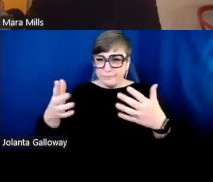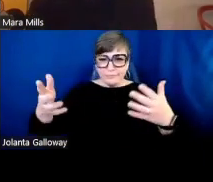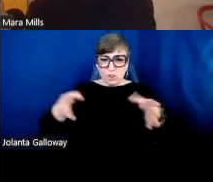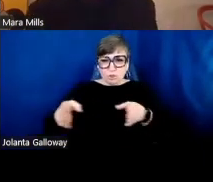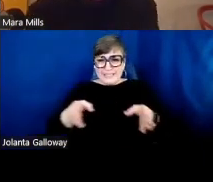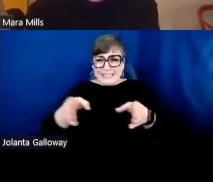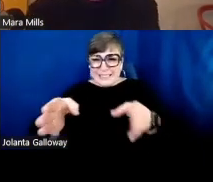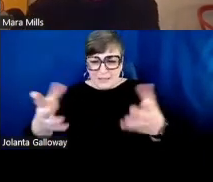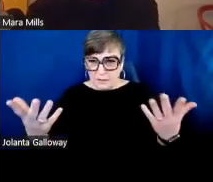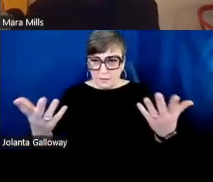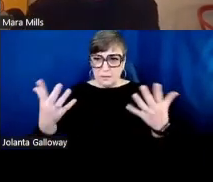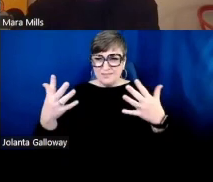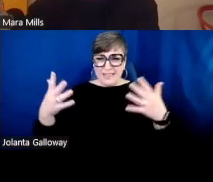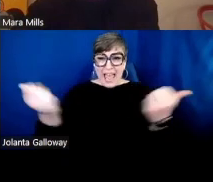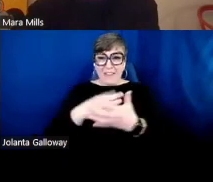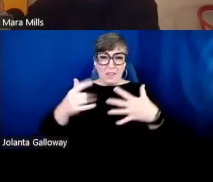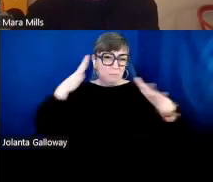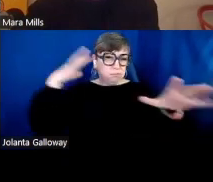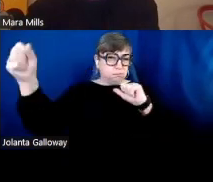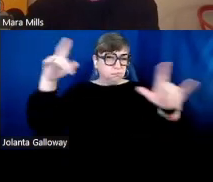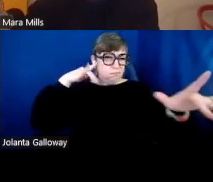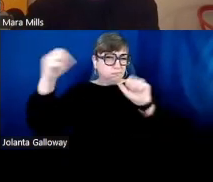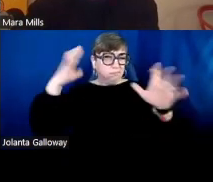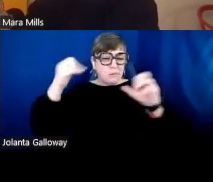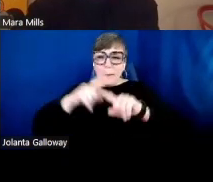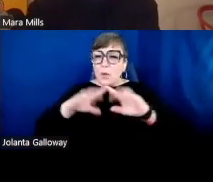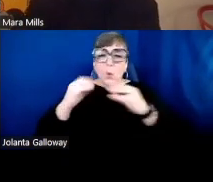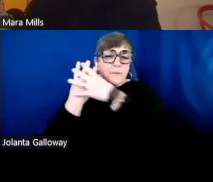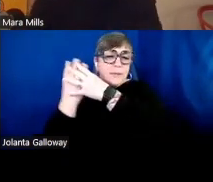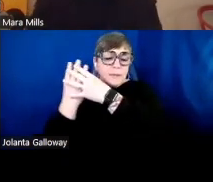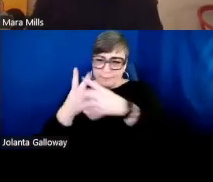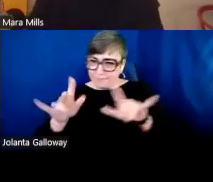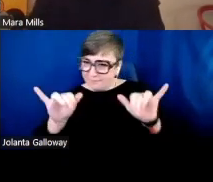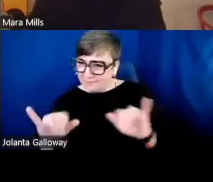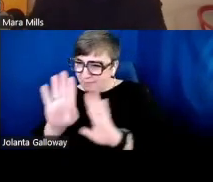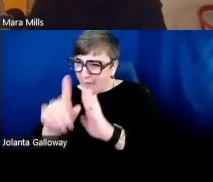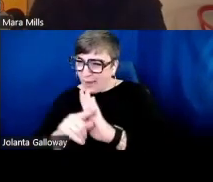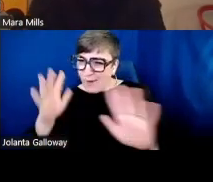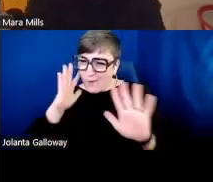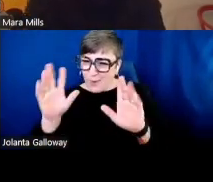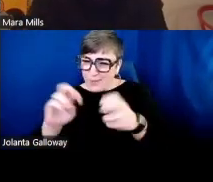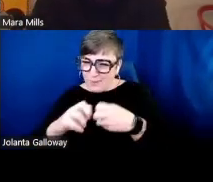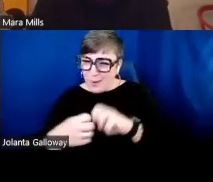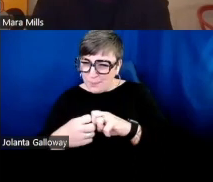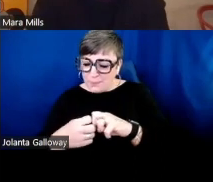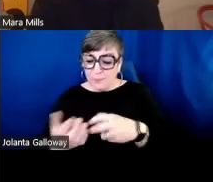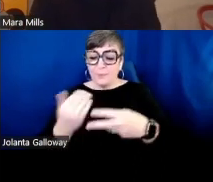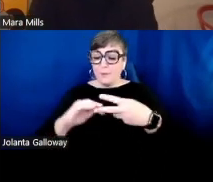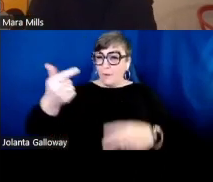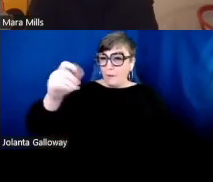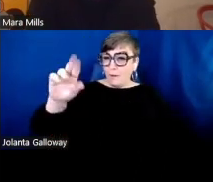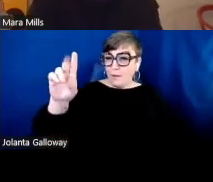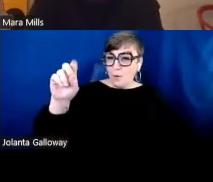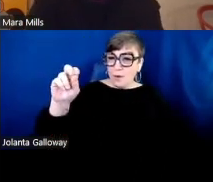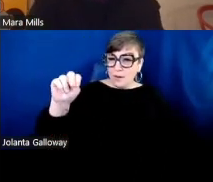speech being magnified the continued problem of background noise and gordon bloomfield to give you just one other example